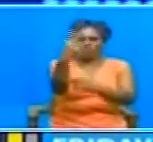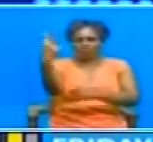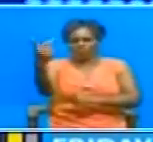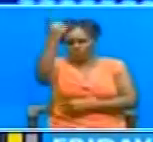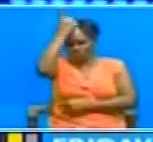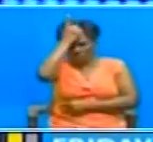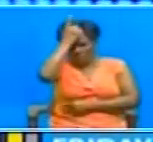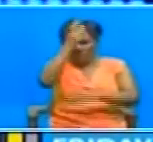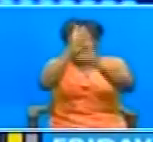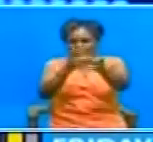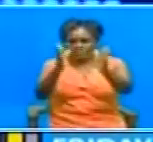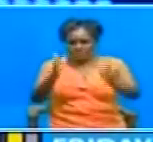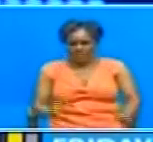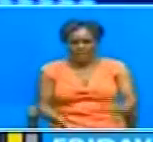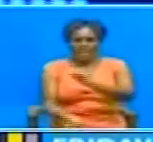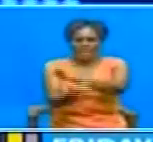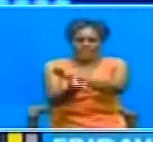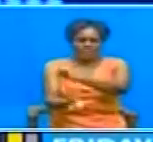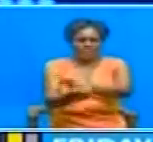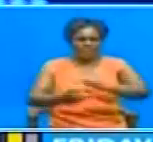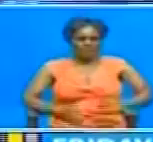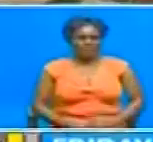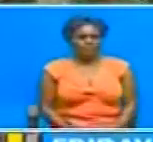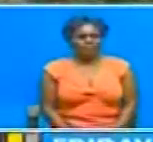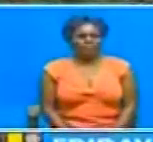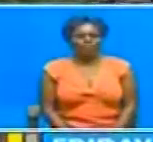villages. Patrick Amimo has the details.